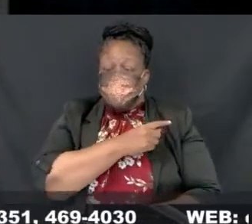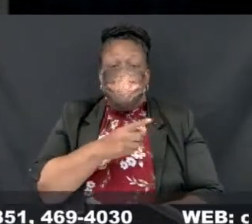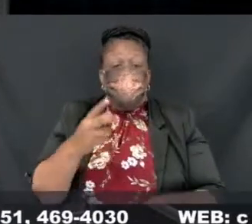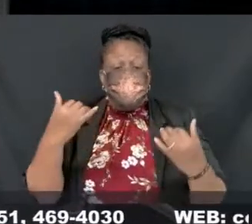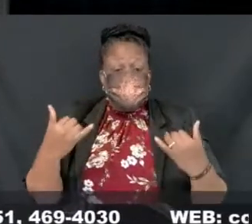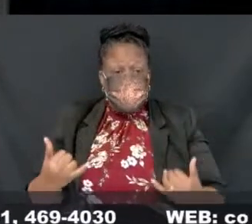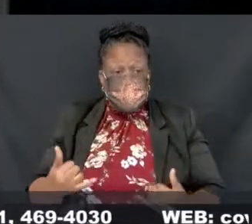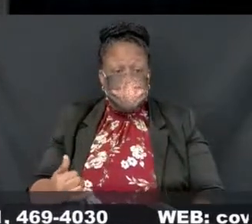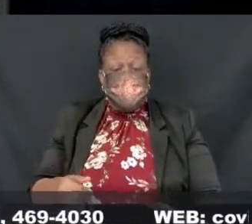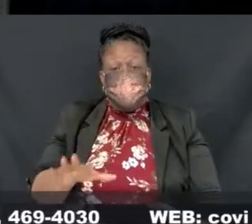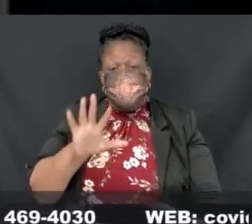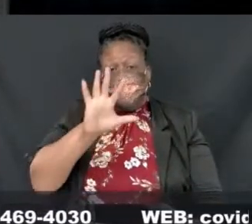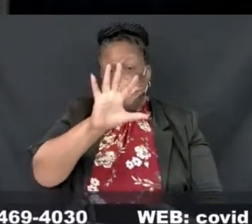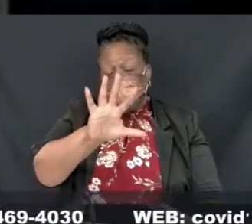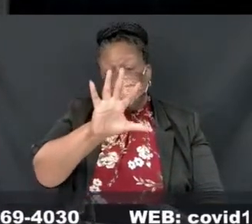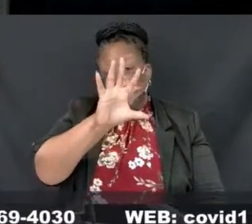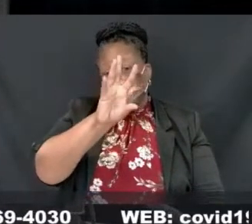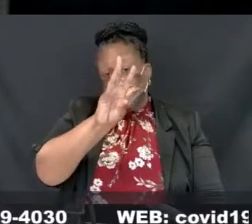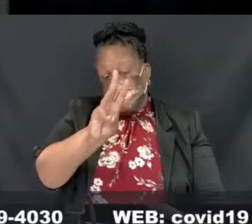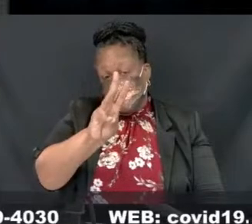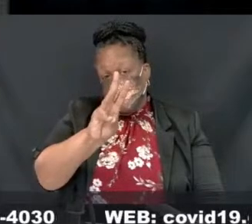at 56